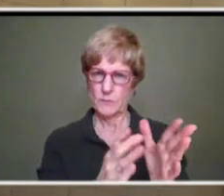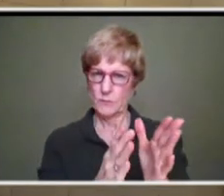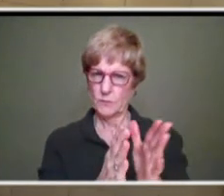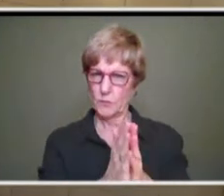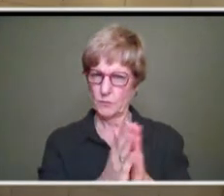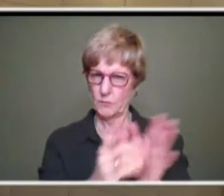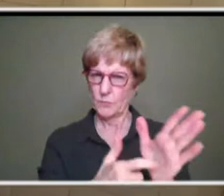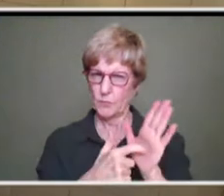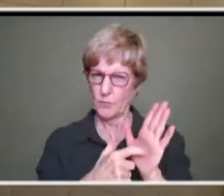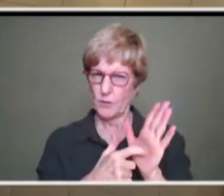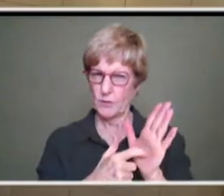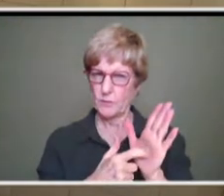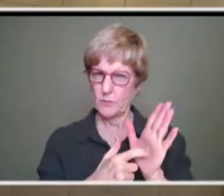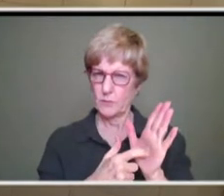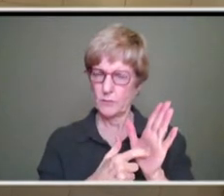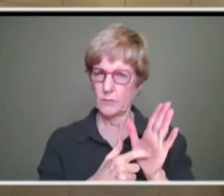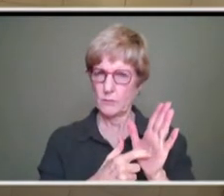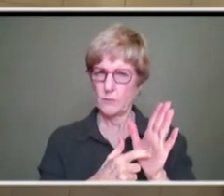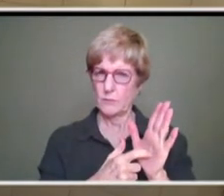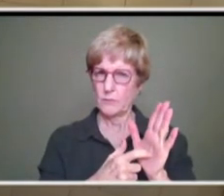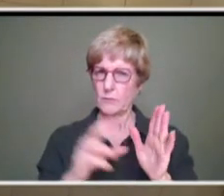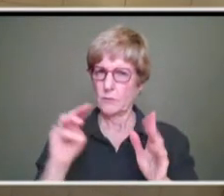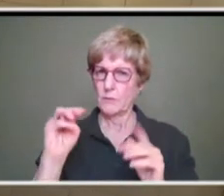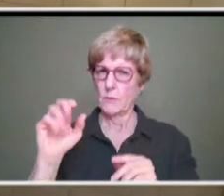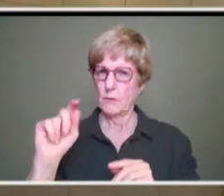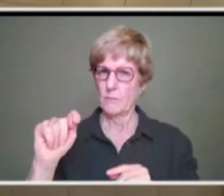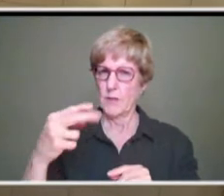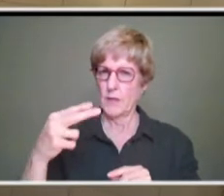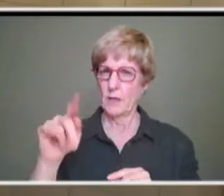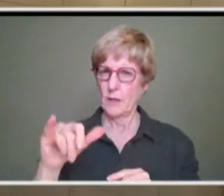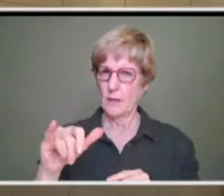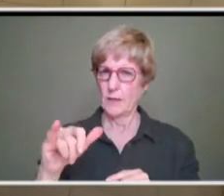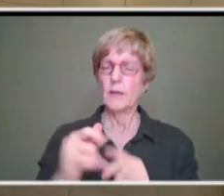one the one that was off Mount Holly anymore